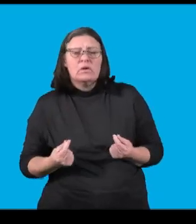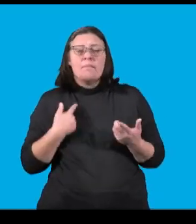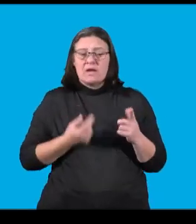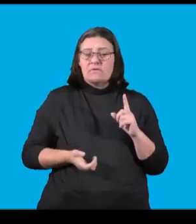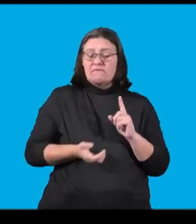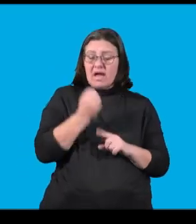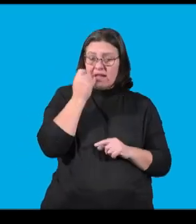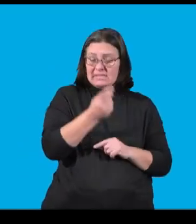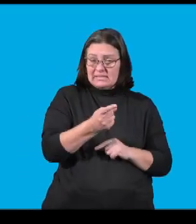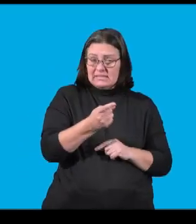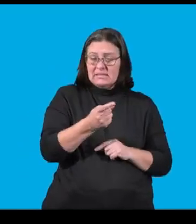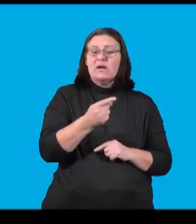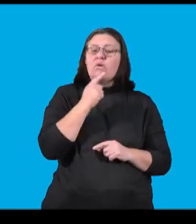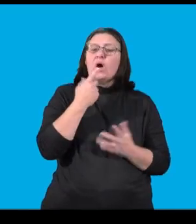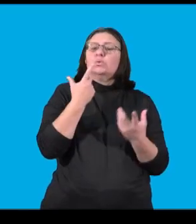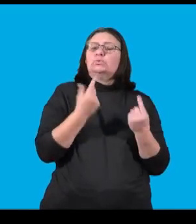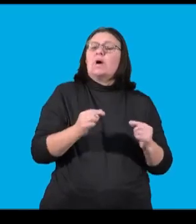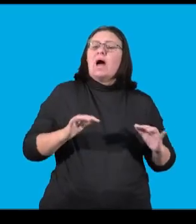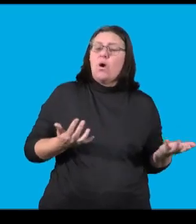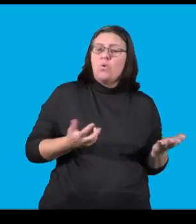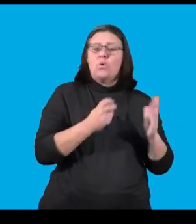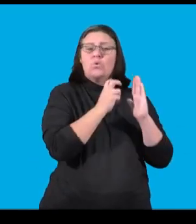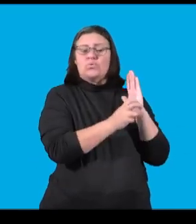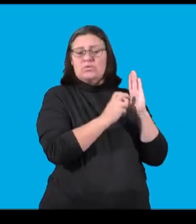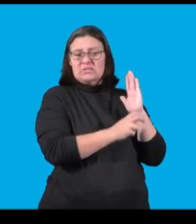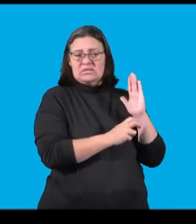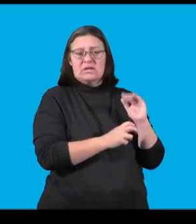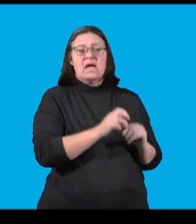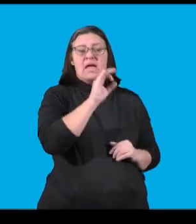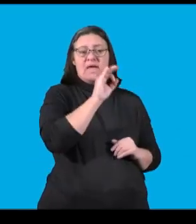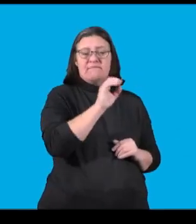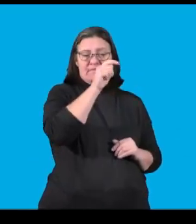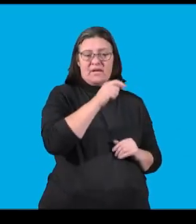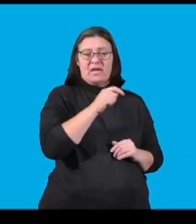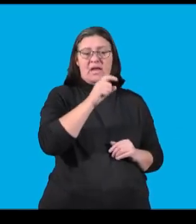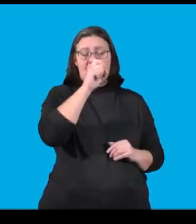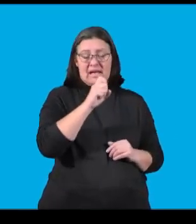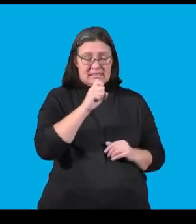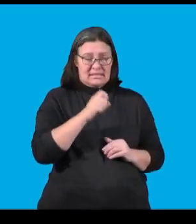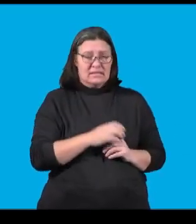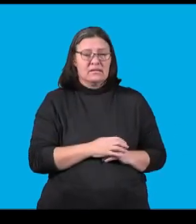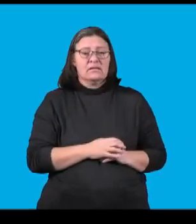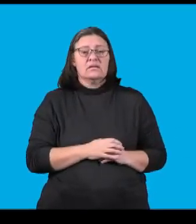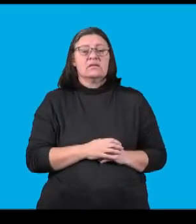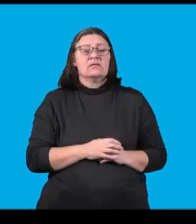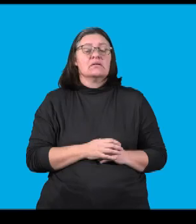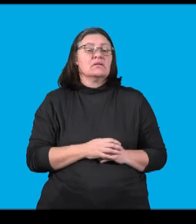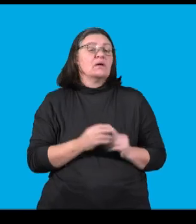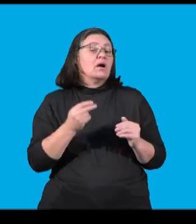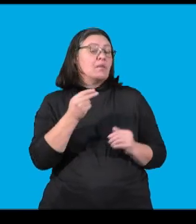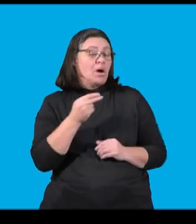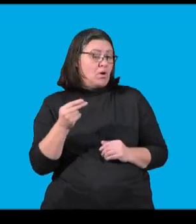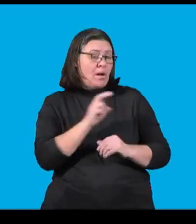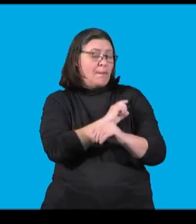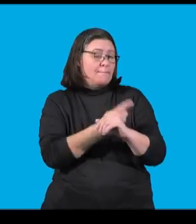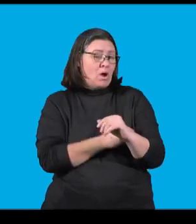to find the derivative, we can do it by rules. The derivative of f of x is going to be equal to,